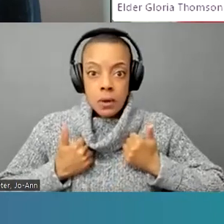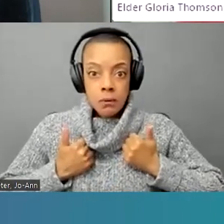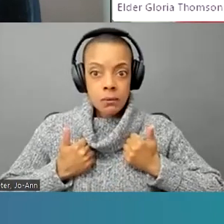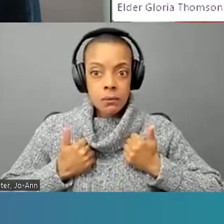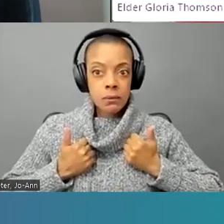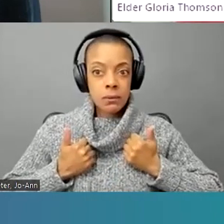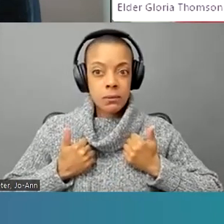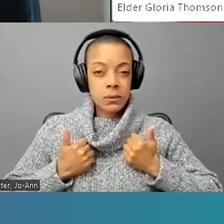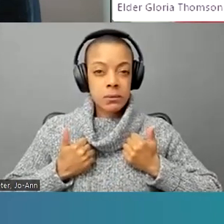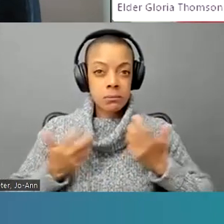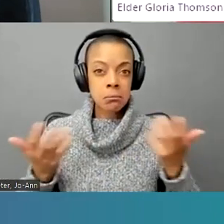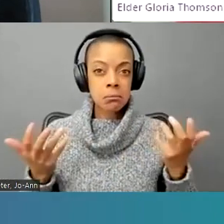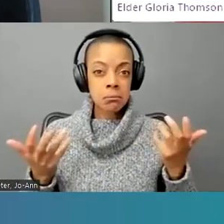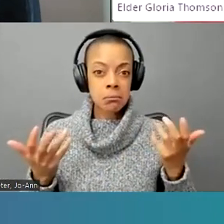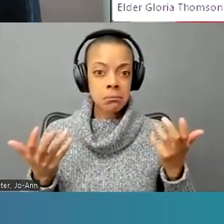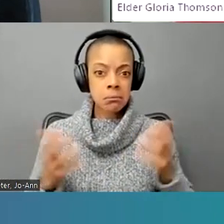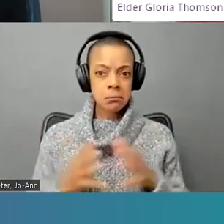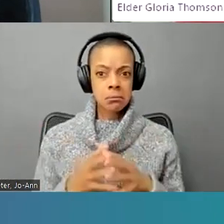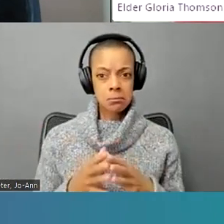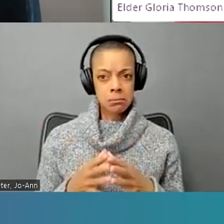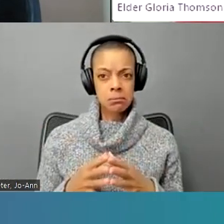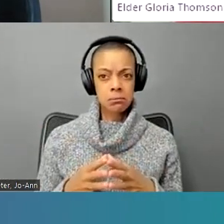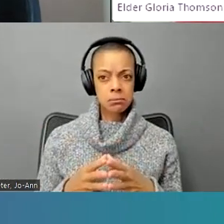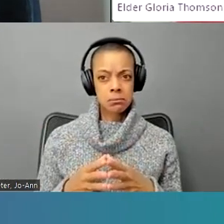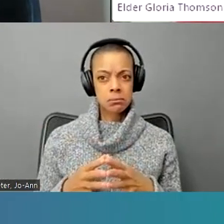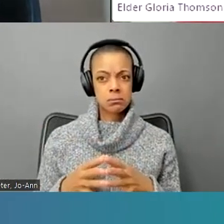of, instead of